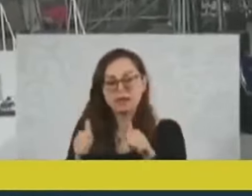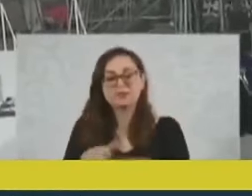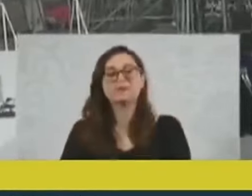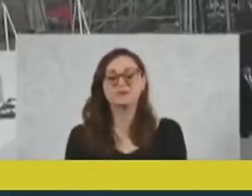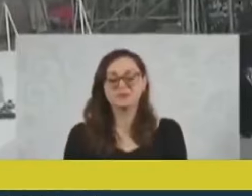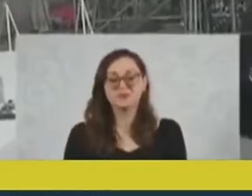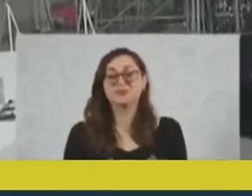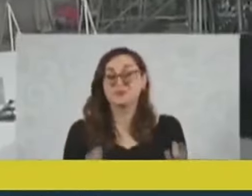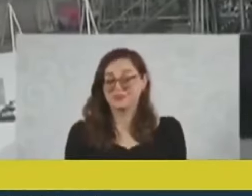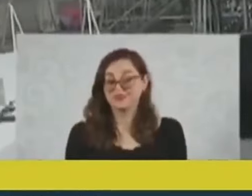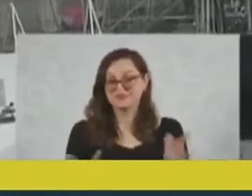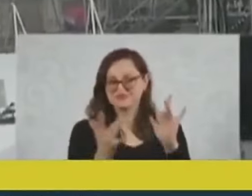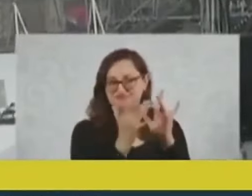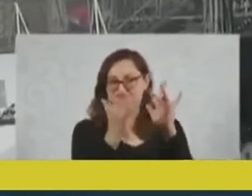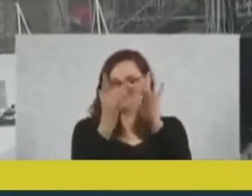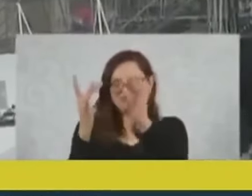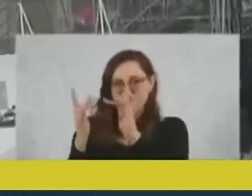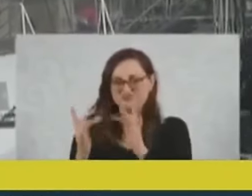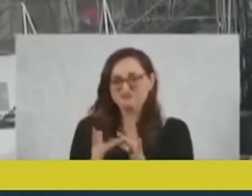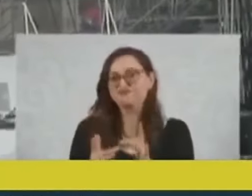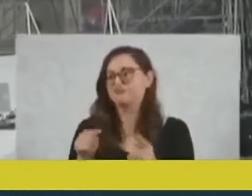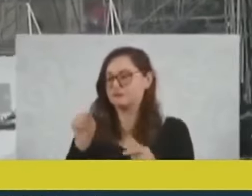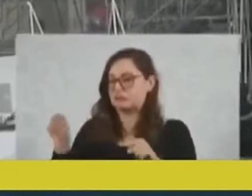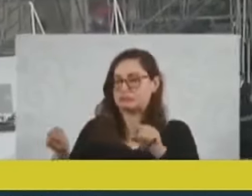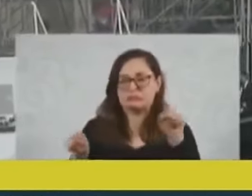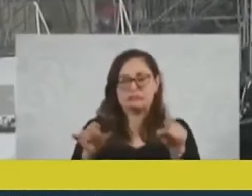we will continue in Oaxaca, connecting